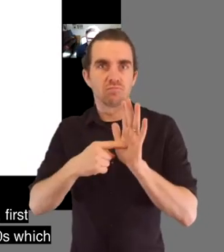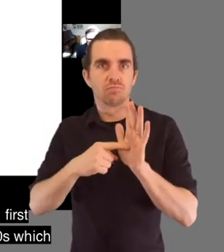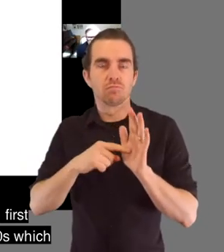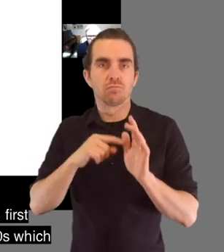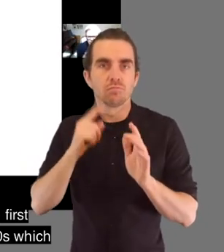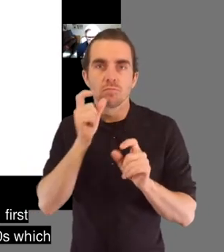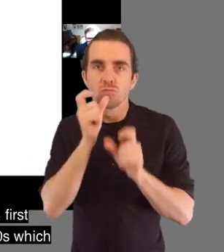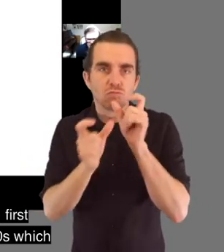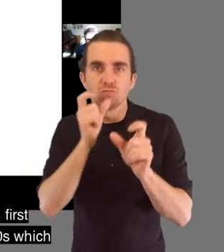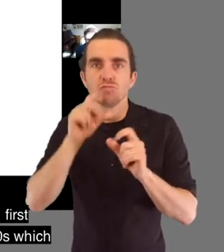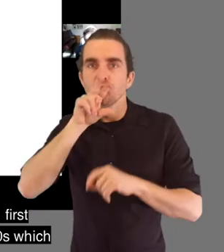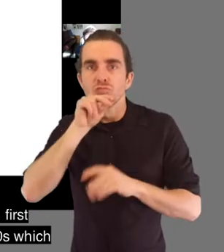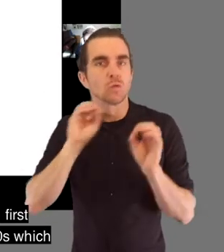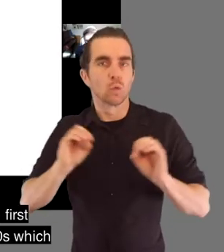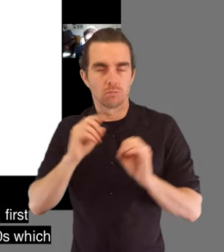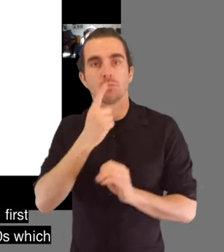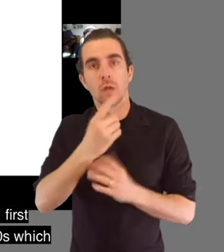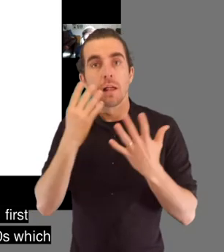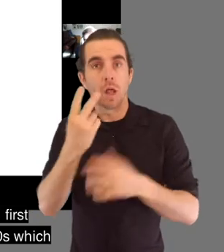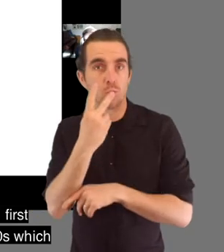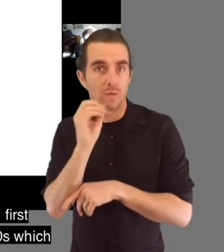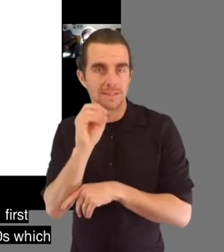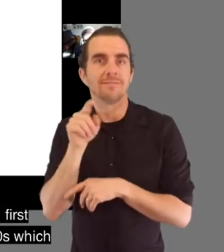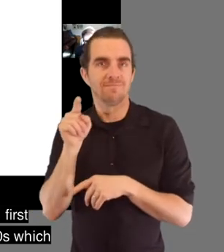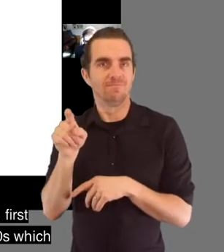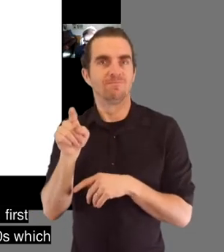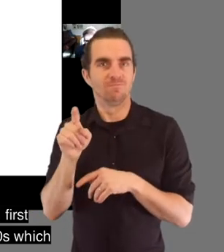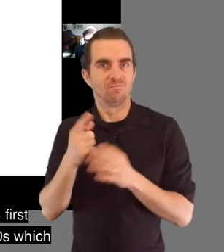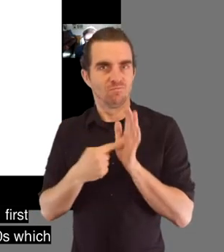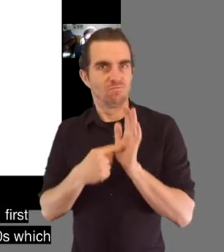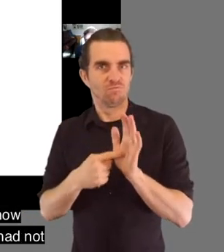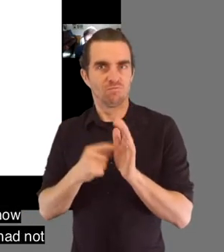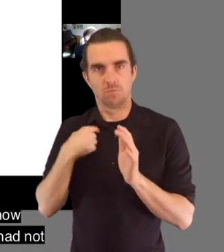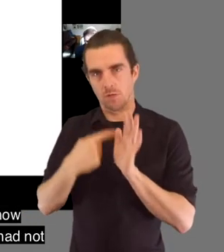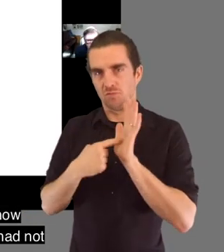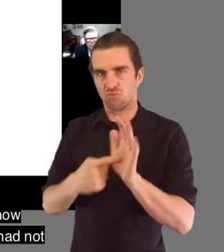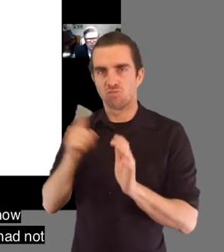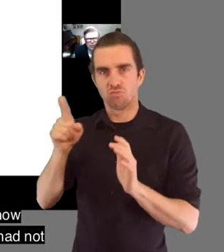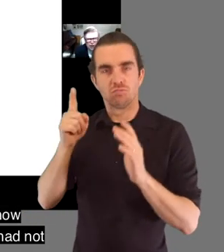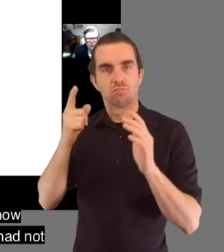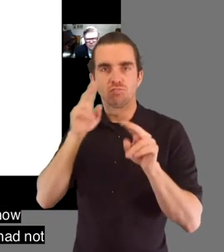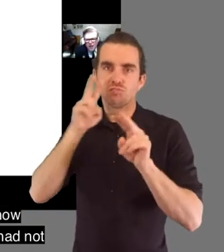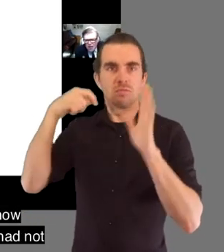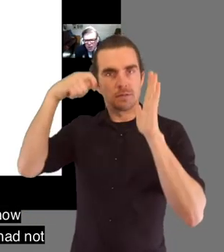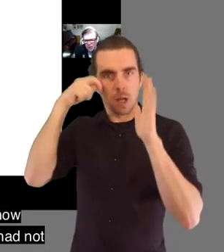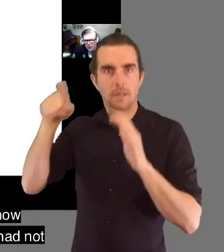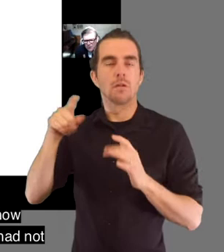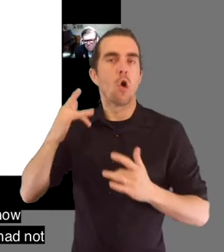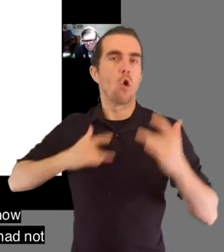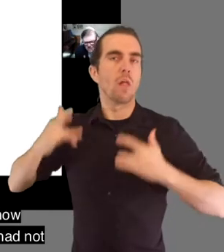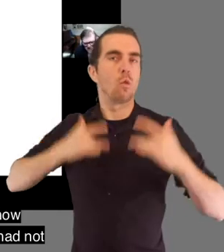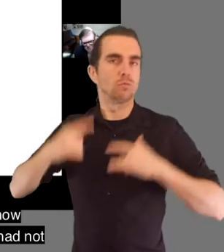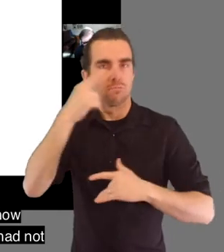1888, first silent one-reeler made. By the 1920s, which this little clip I'm going to show you,